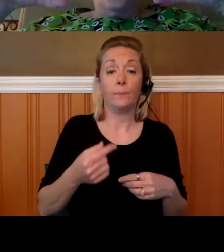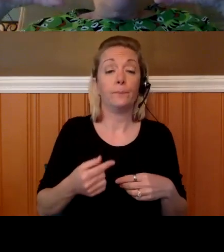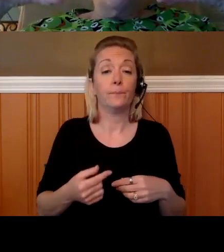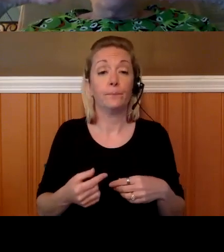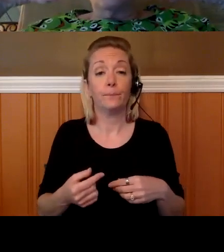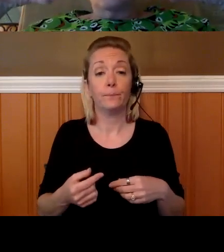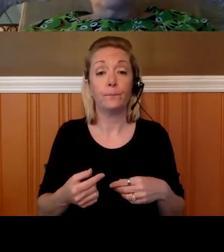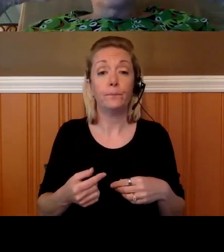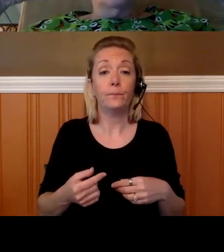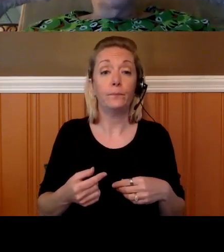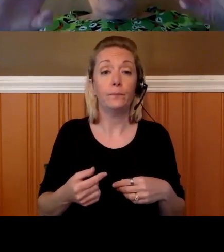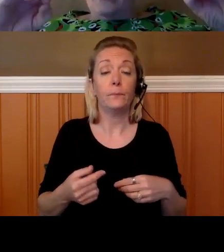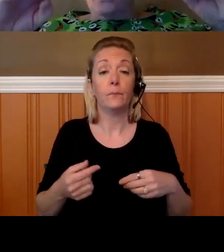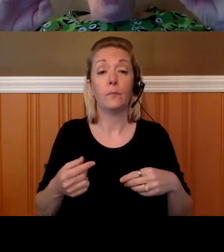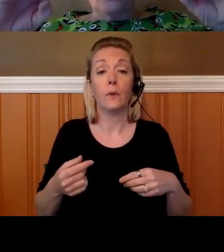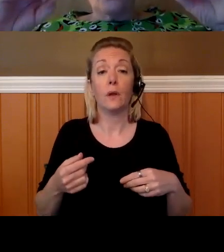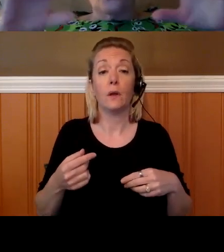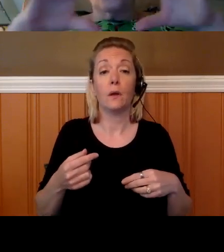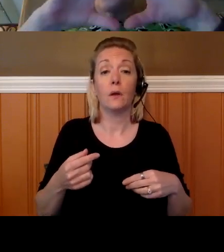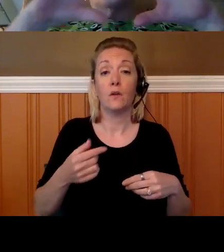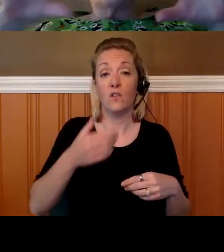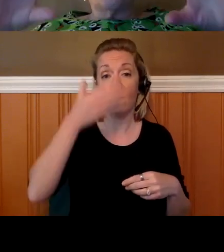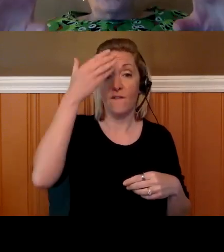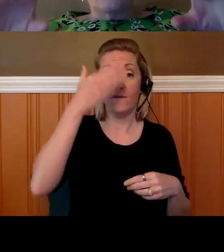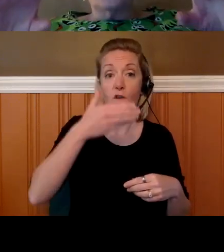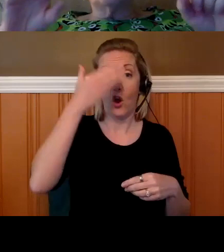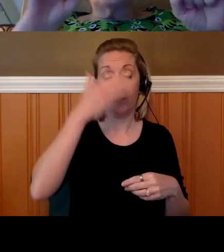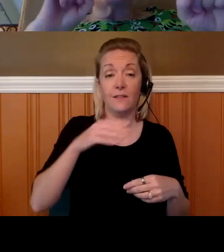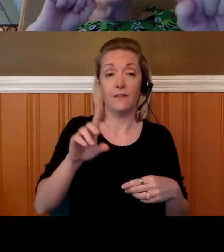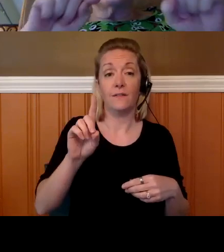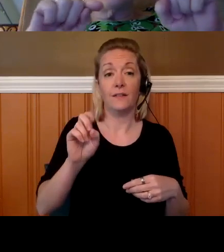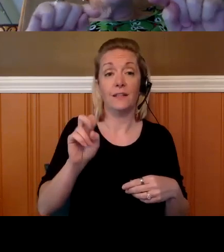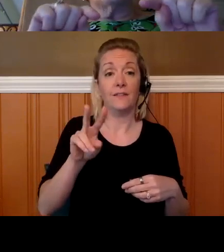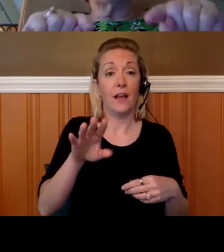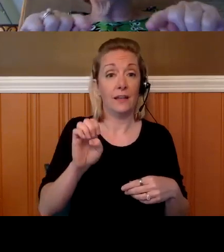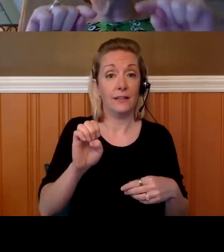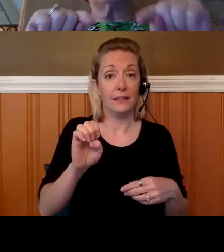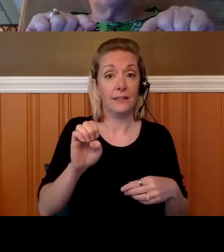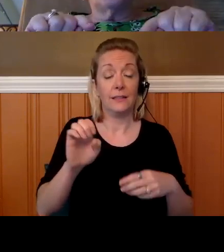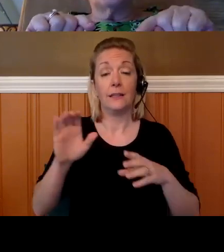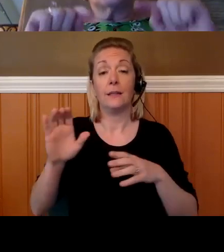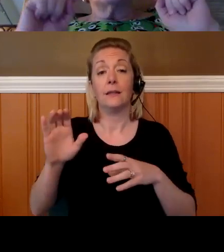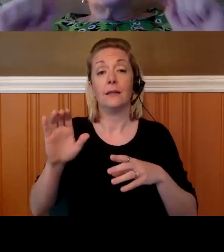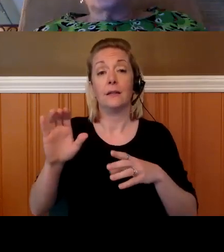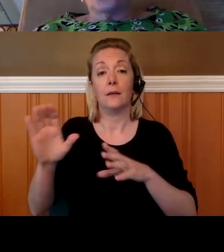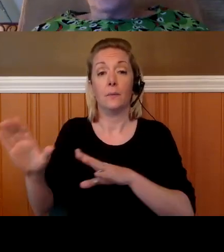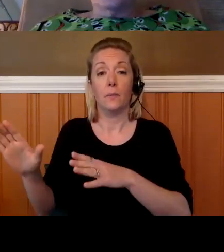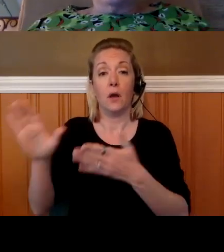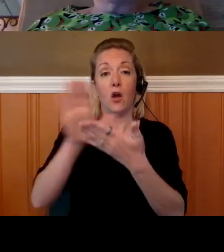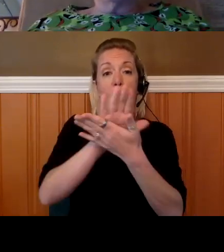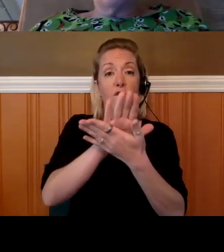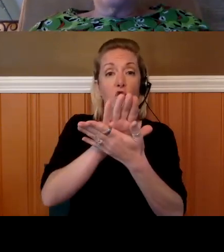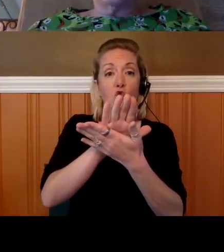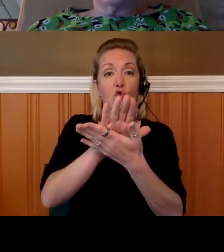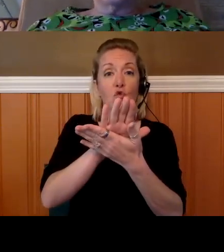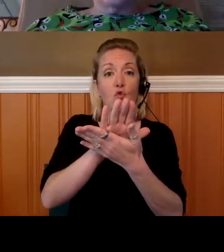with black cardboard the front of the device, except for the 3 symbols she's working on with this